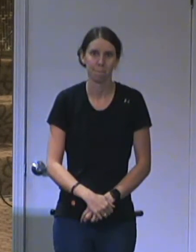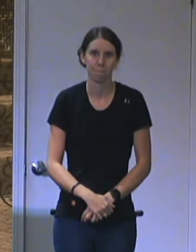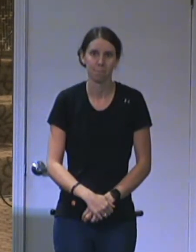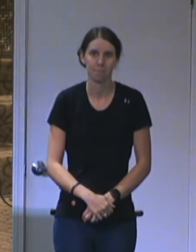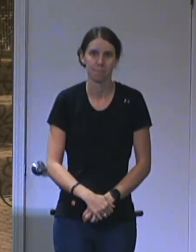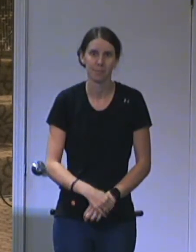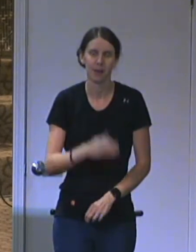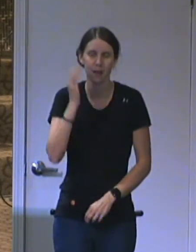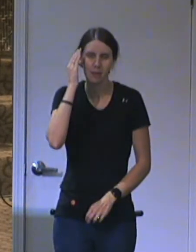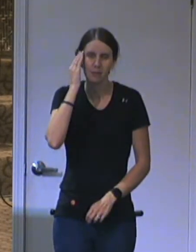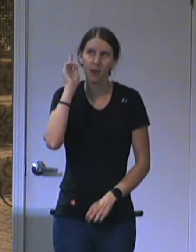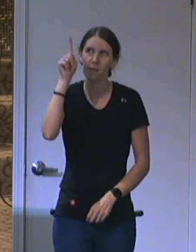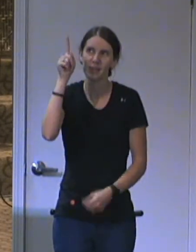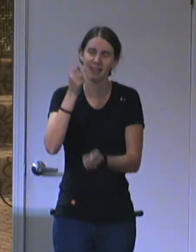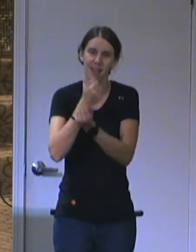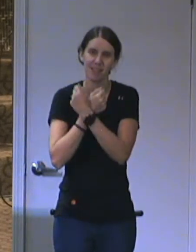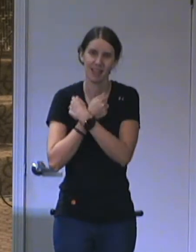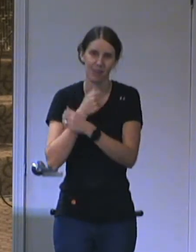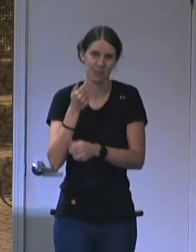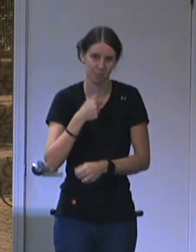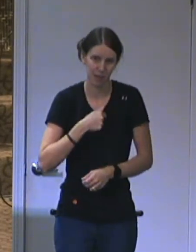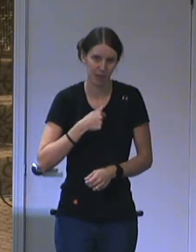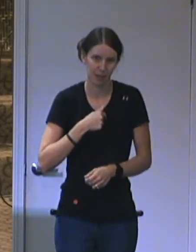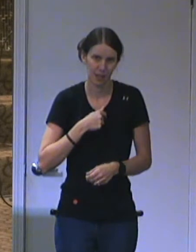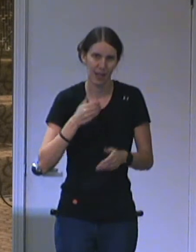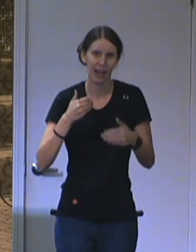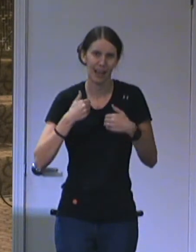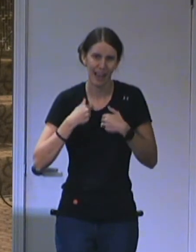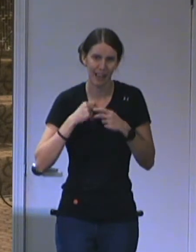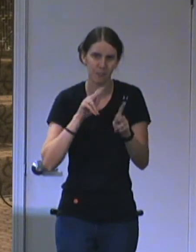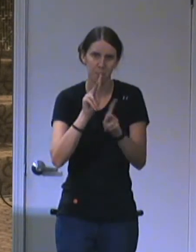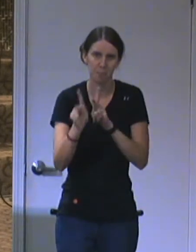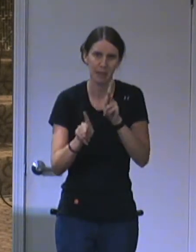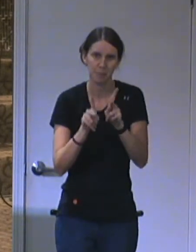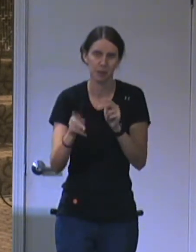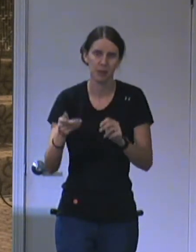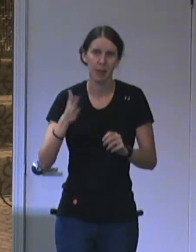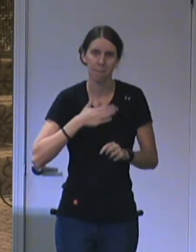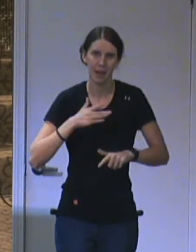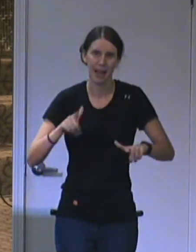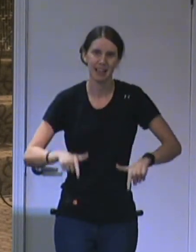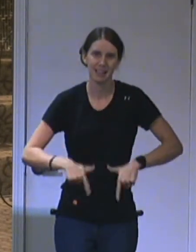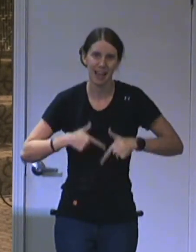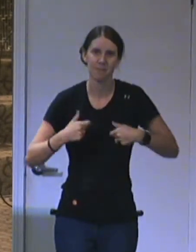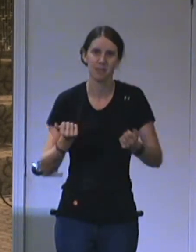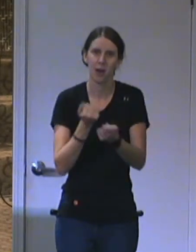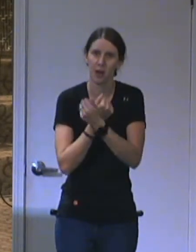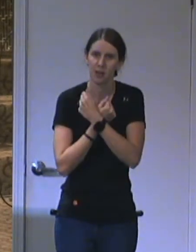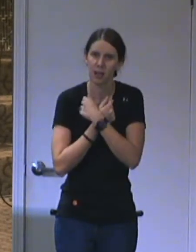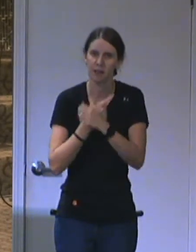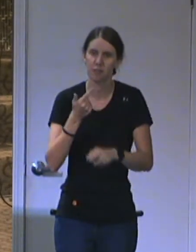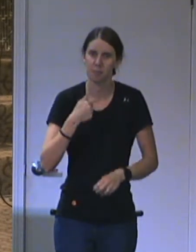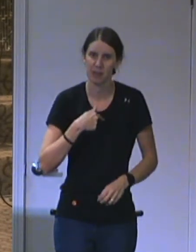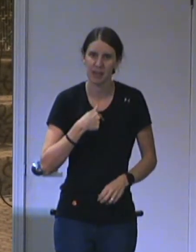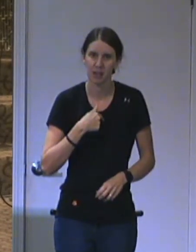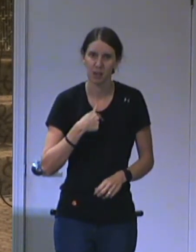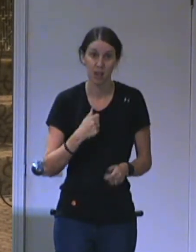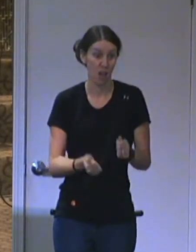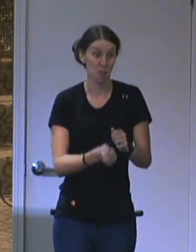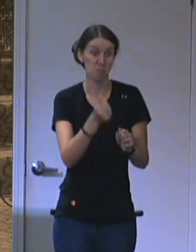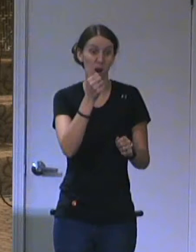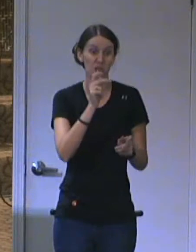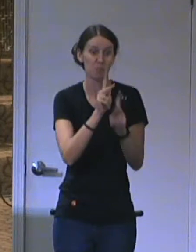And I know that He loves me. And I know that He's put people in my life that love me. I know that even when most people are complaining